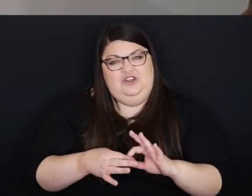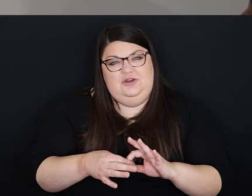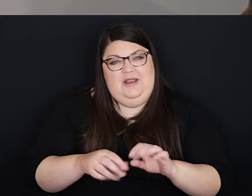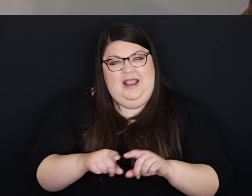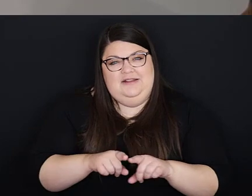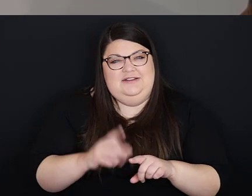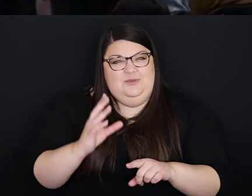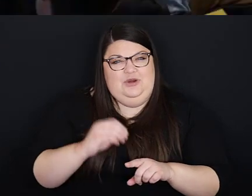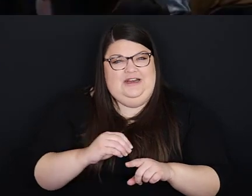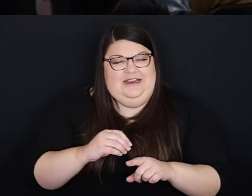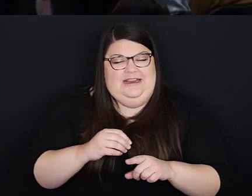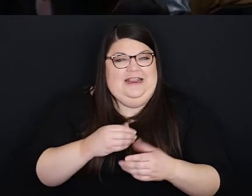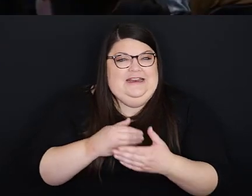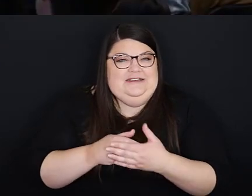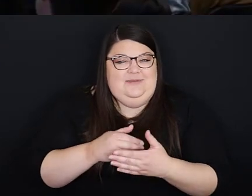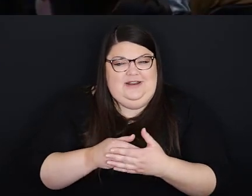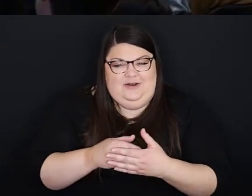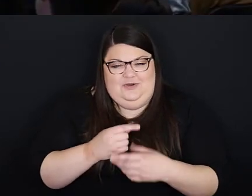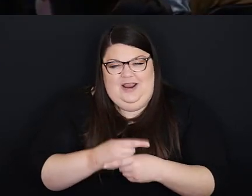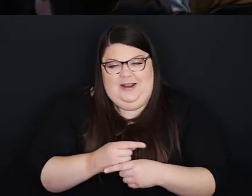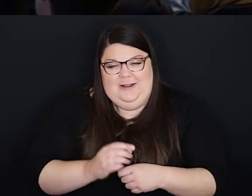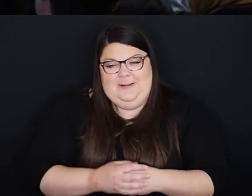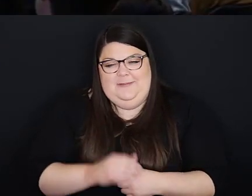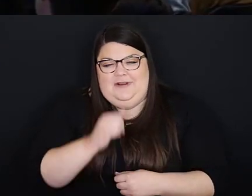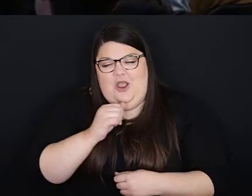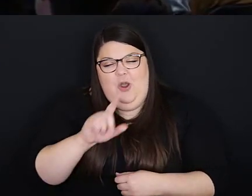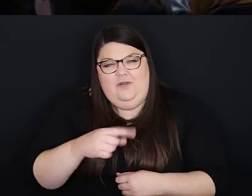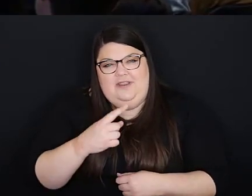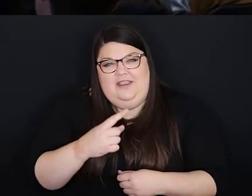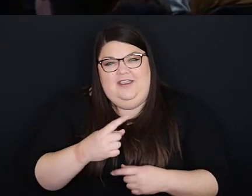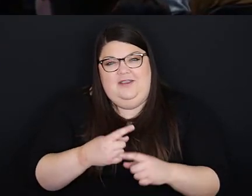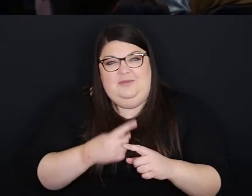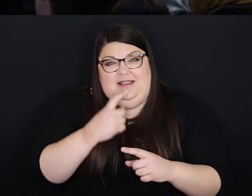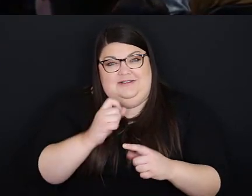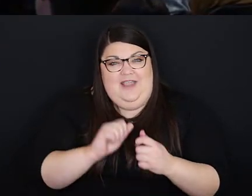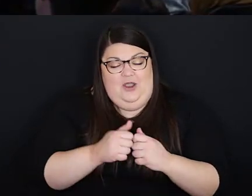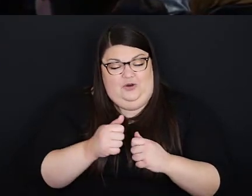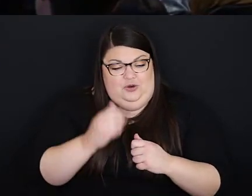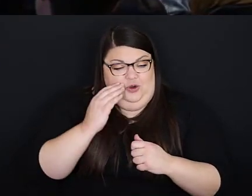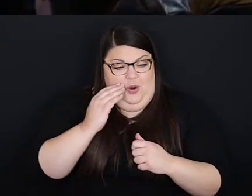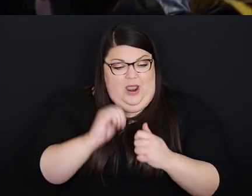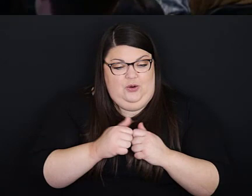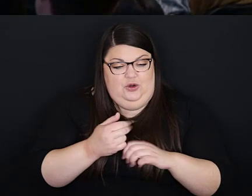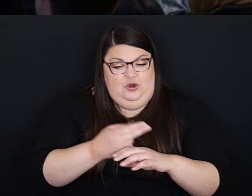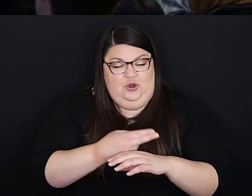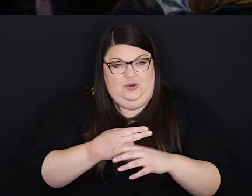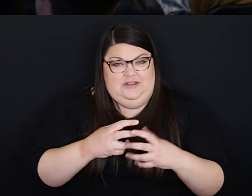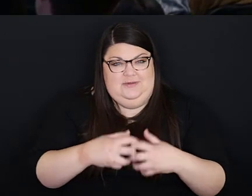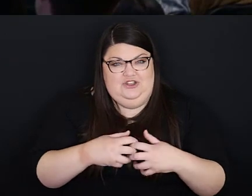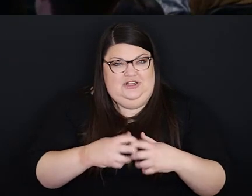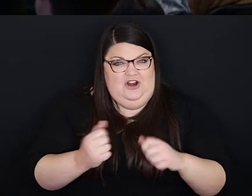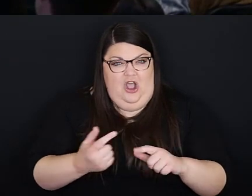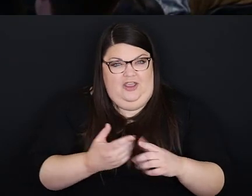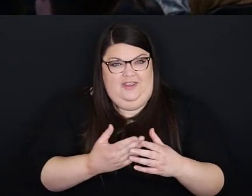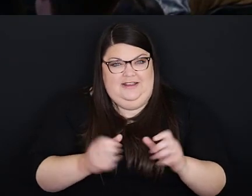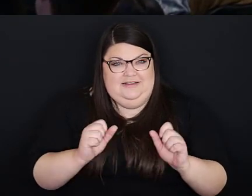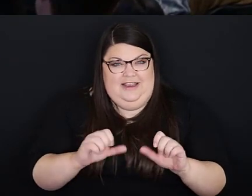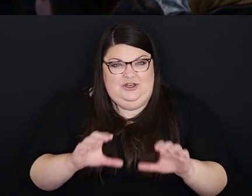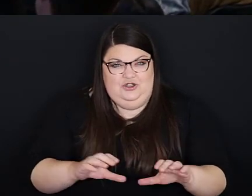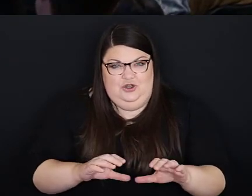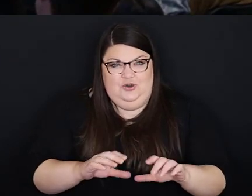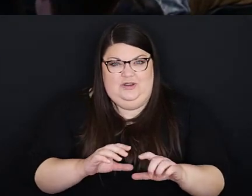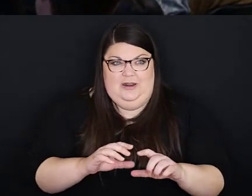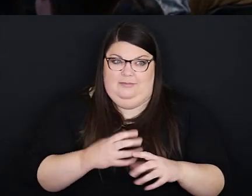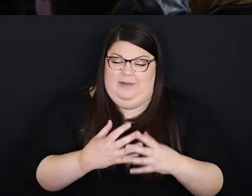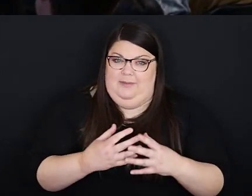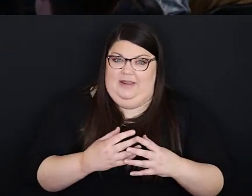quite intimate. And it's not only because of how well you knew how to use the machine, mm-hmm. and all the things that it could do, mm-hmm. and when it